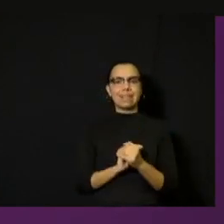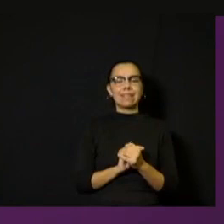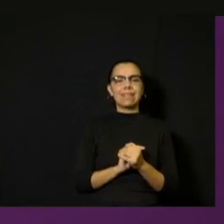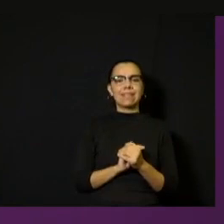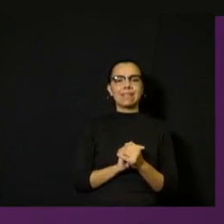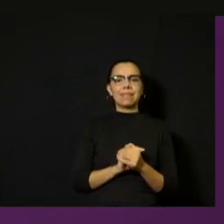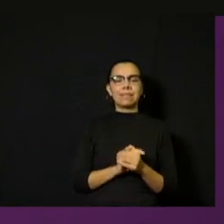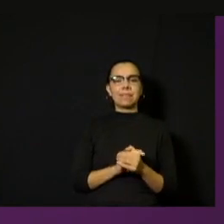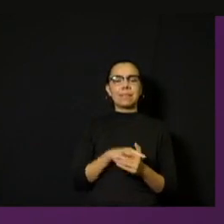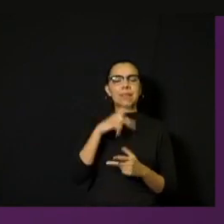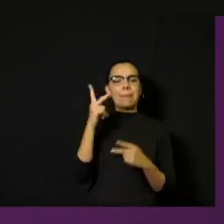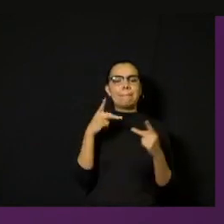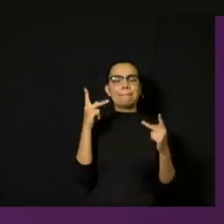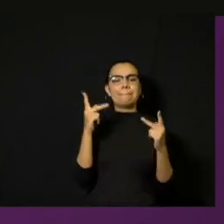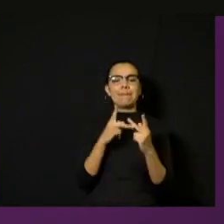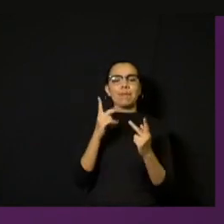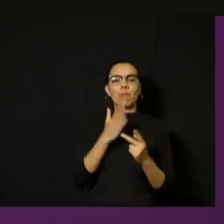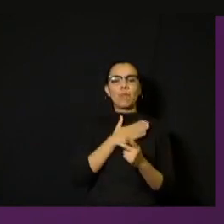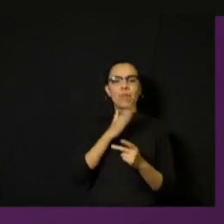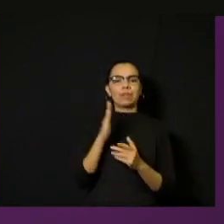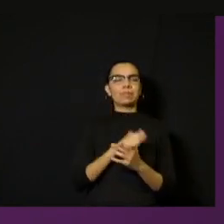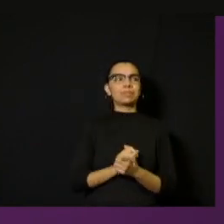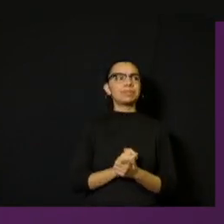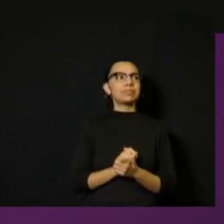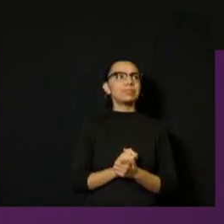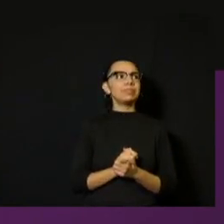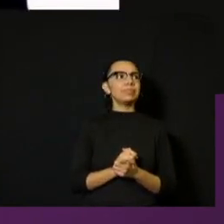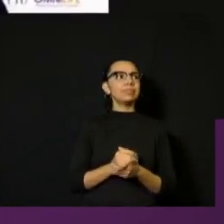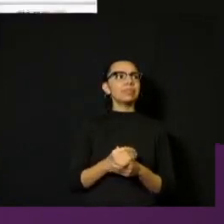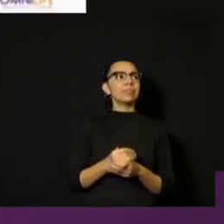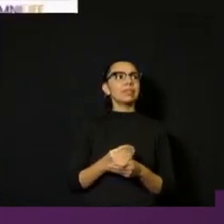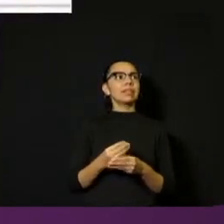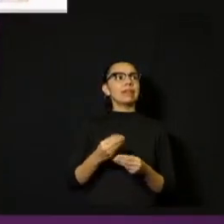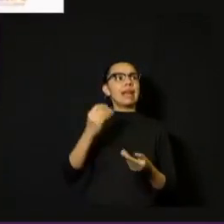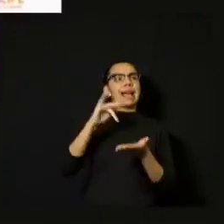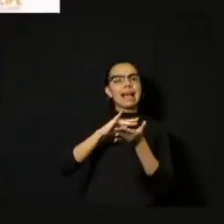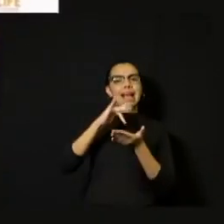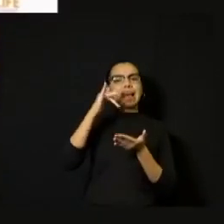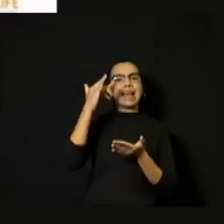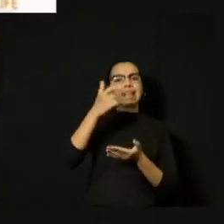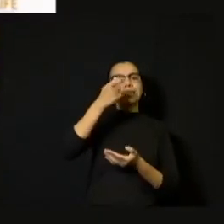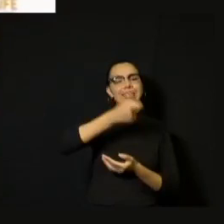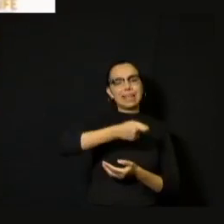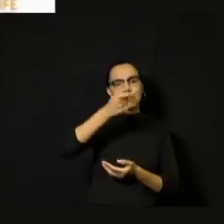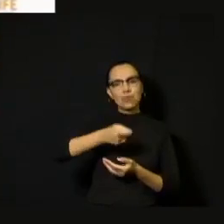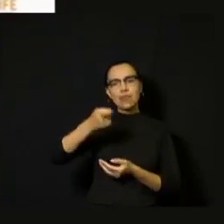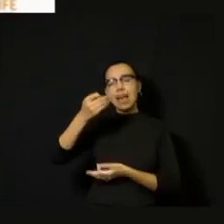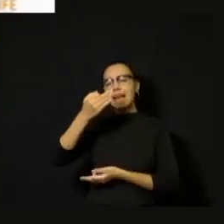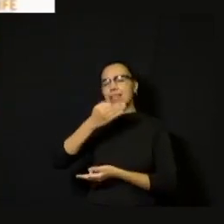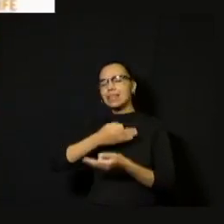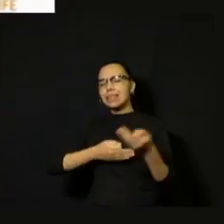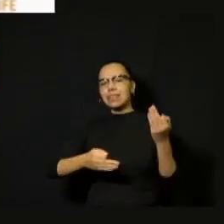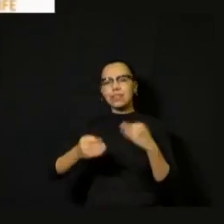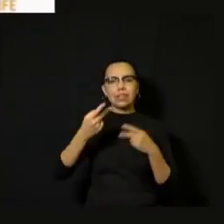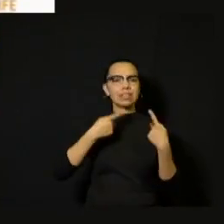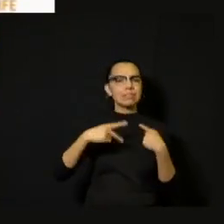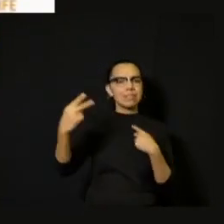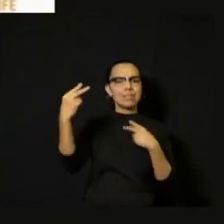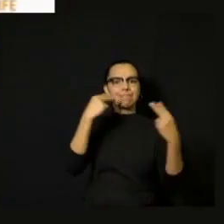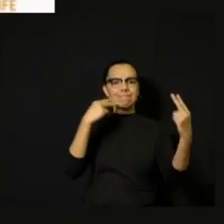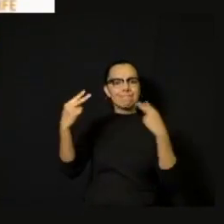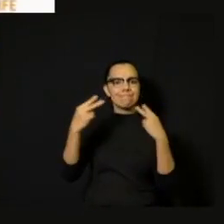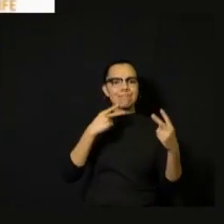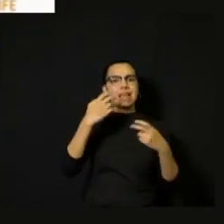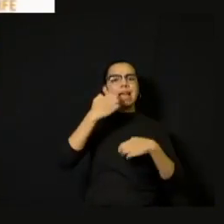that. Great. Diego, once again, thanks. Greetings to all the people who are